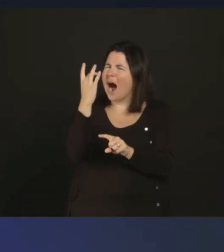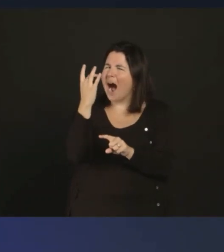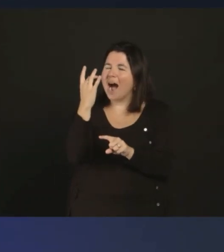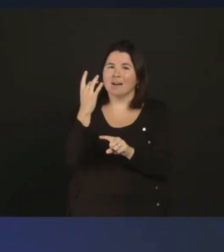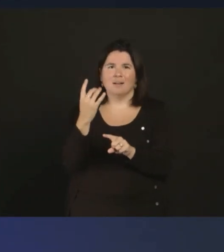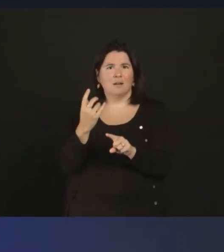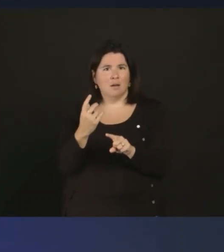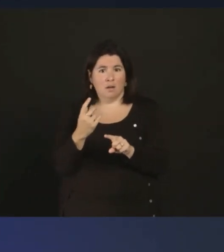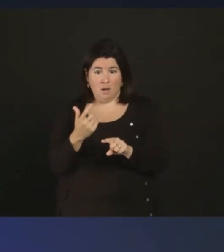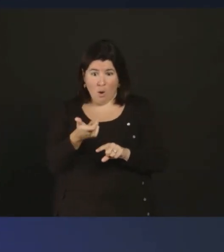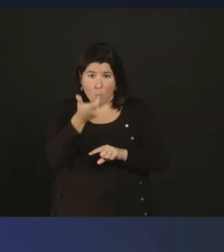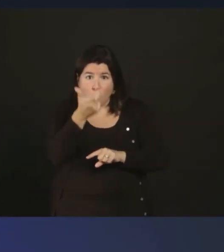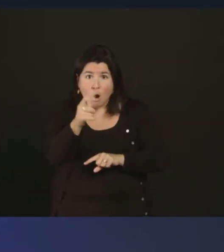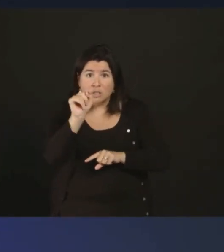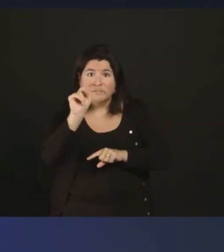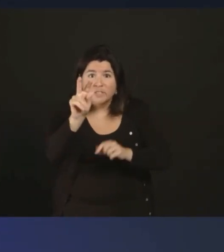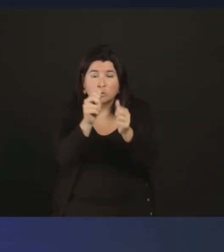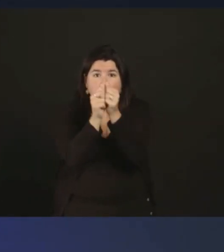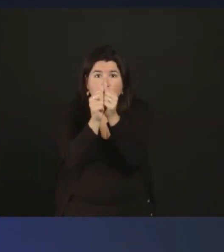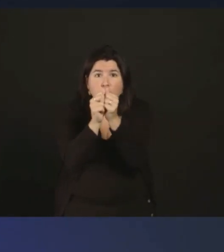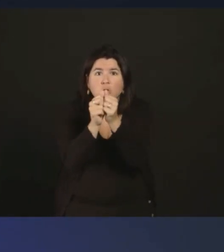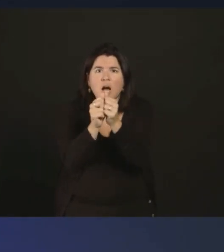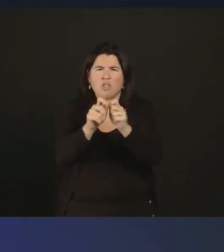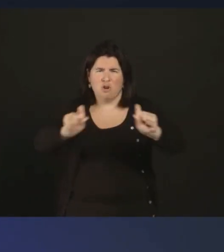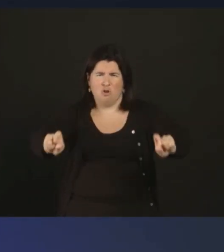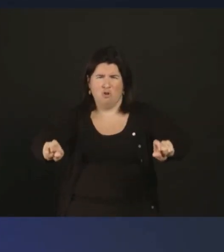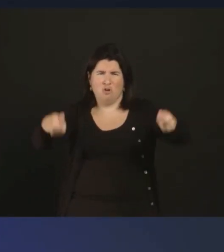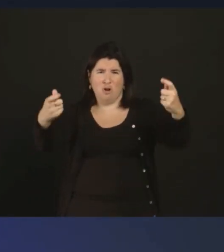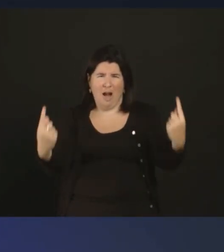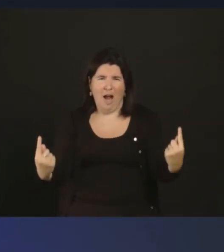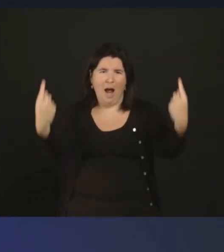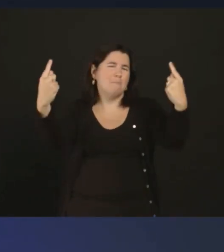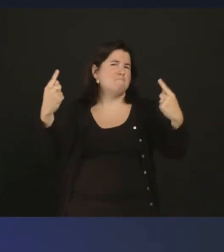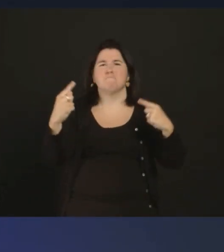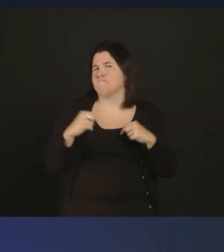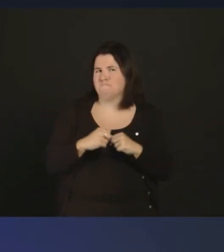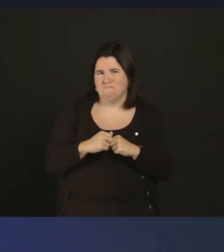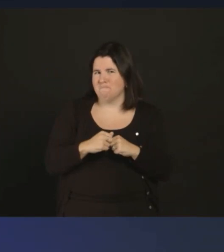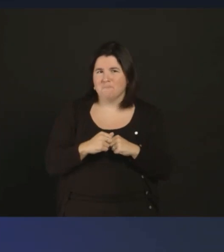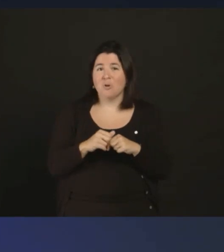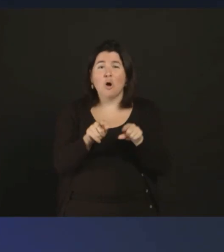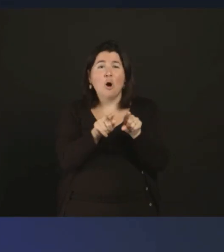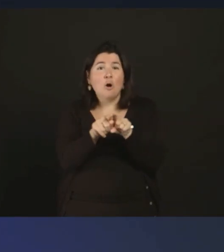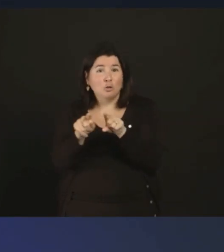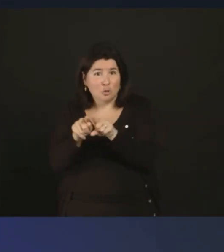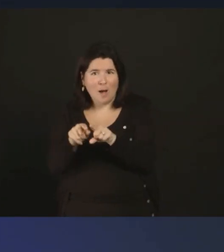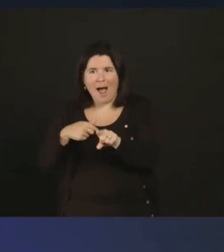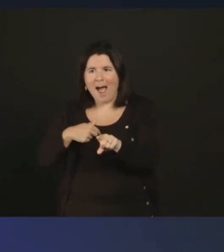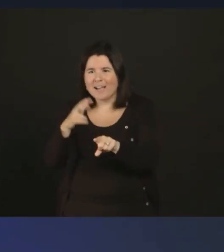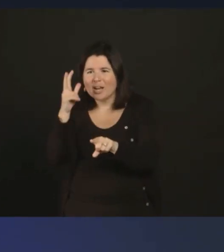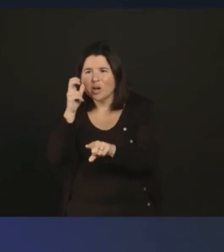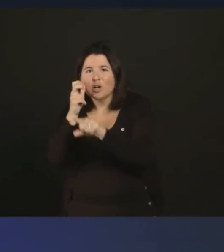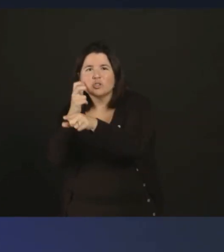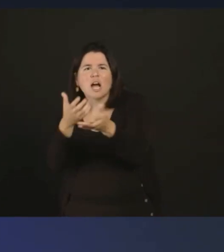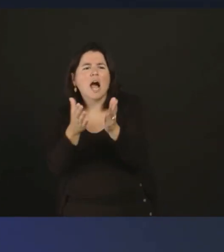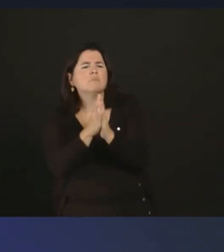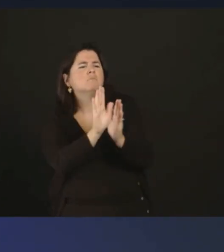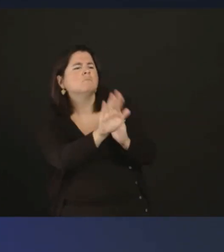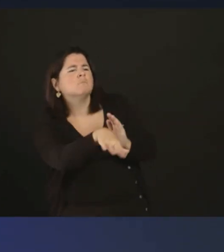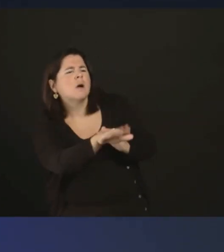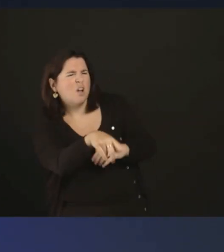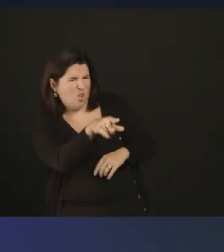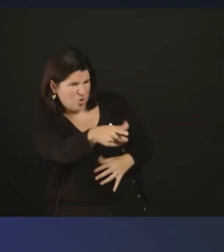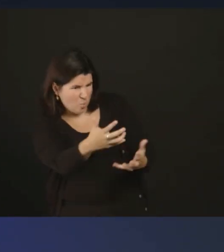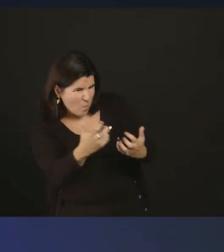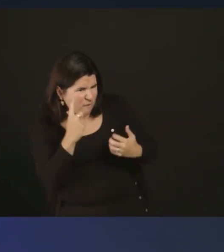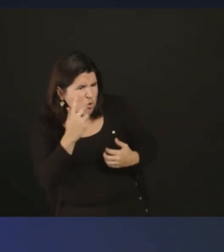to room-rattling levels. And I can now hear her ask me what I'd like for dinner and not think she's asked what I might